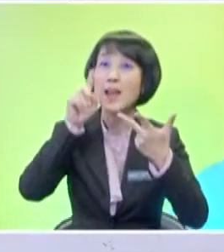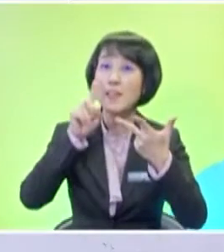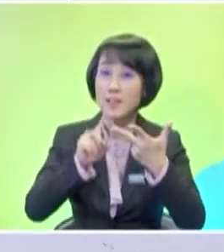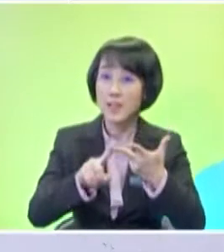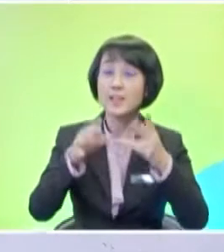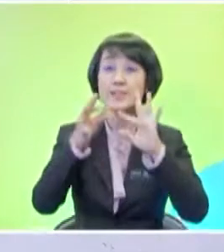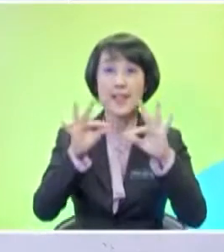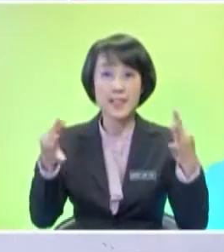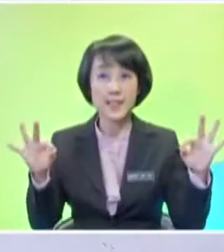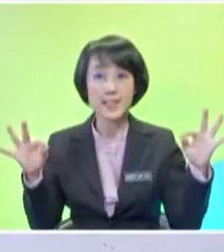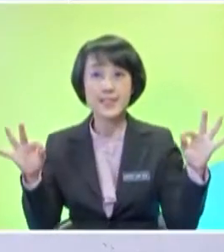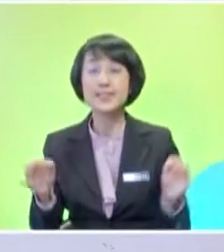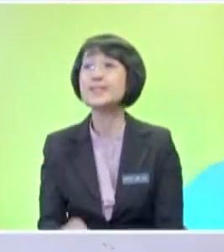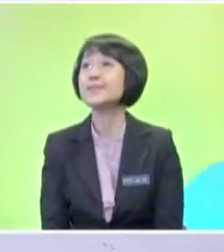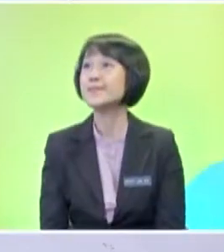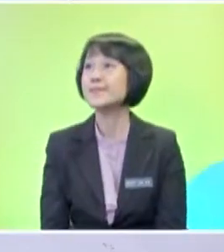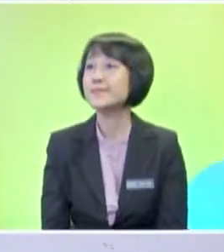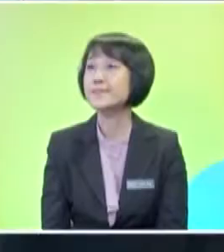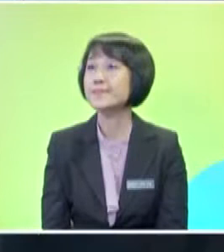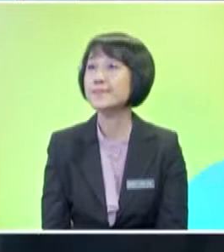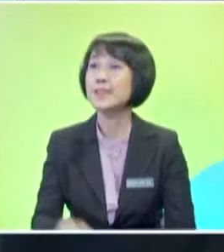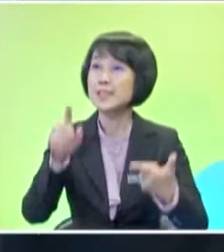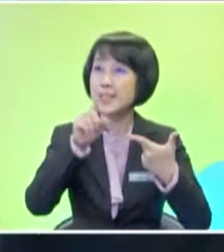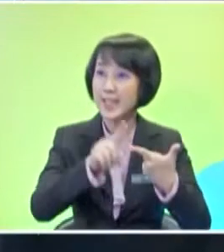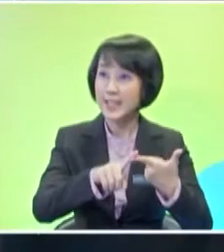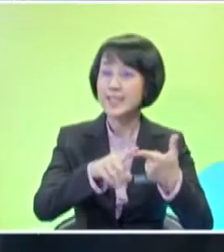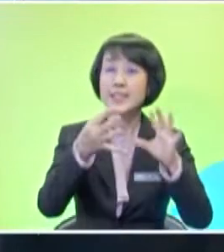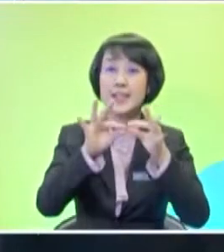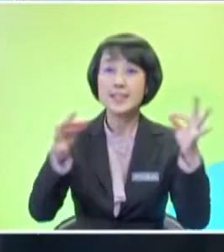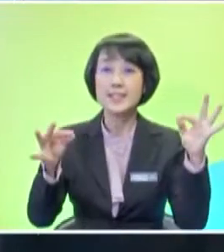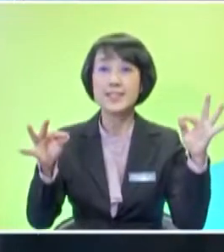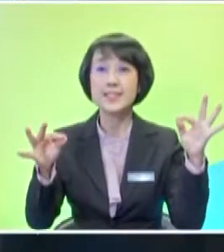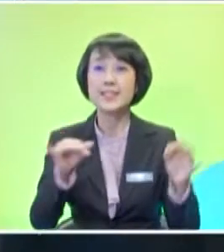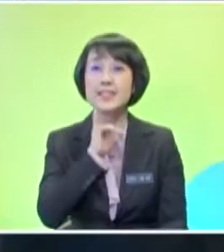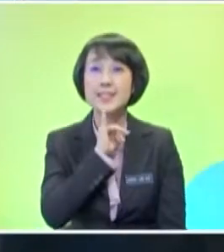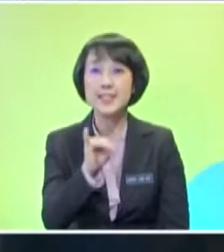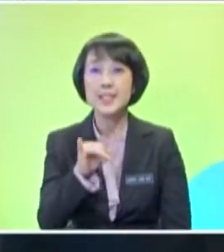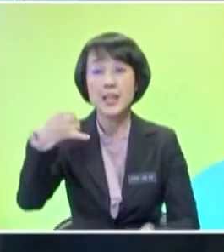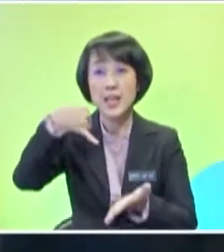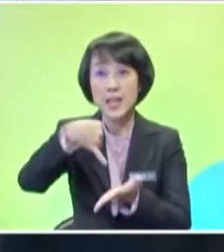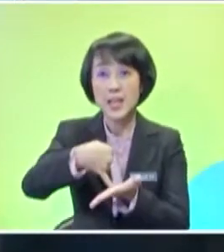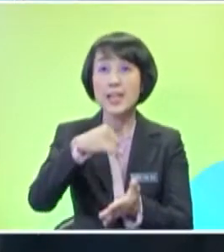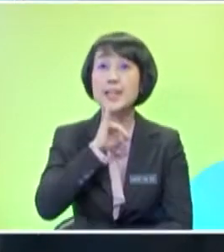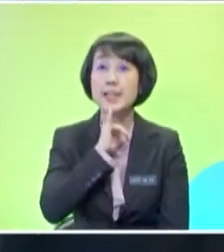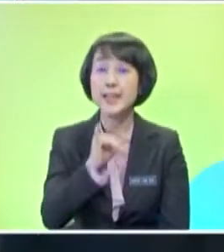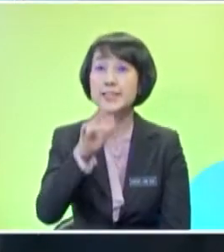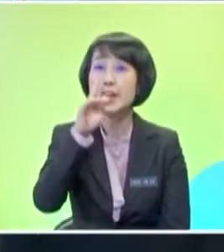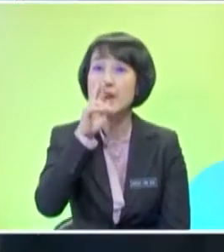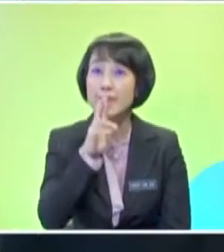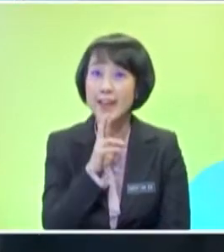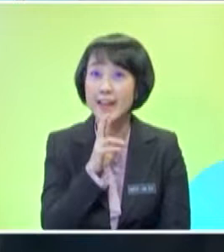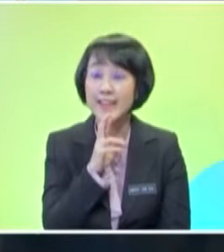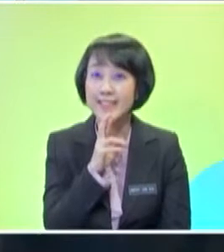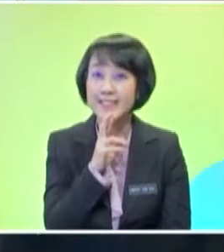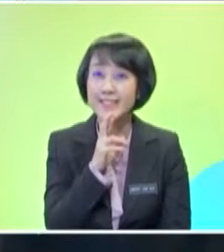I will try. Second sentence is, it is red. Just like the